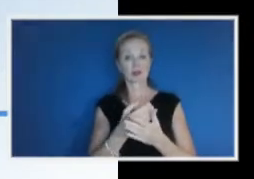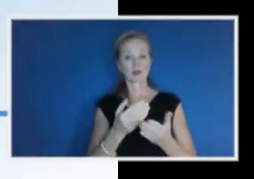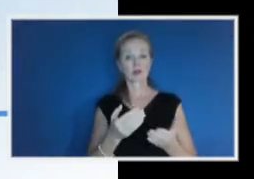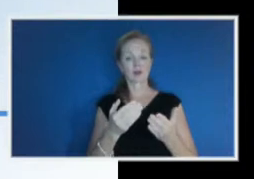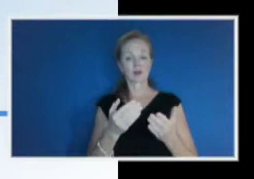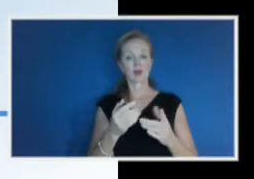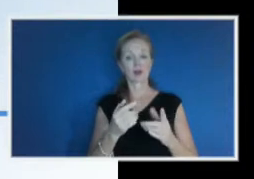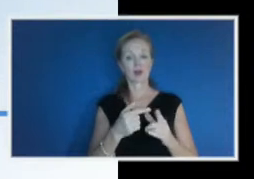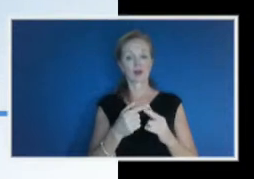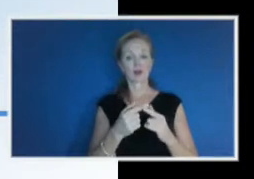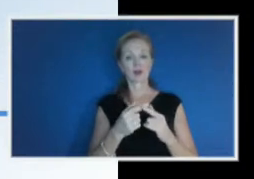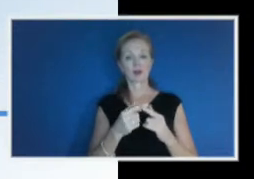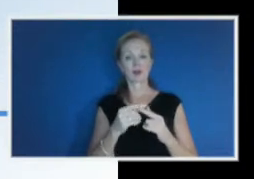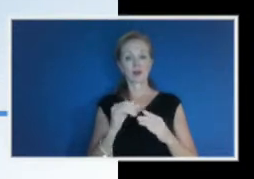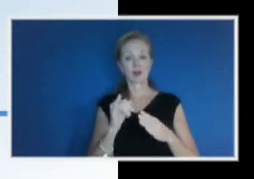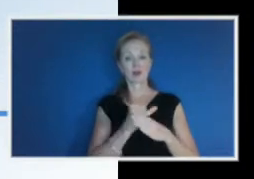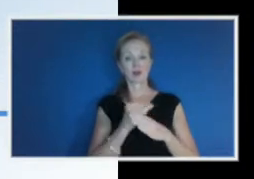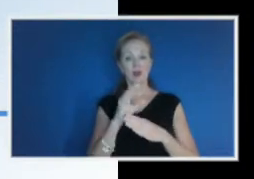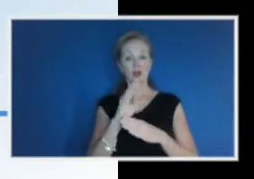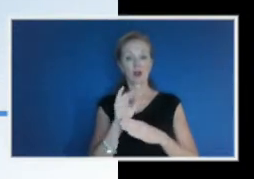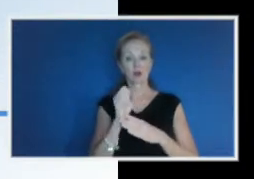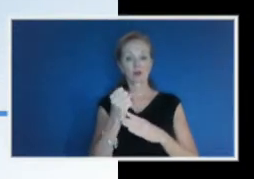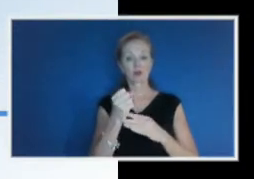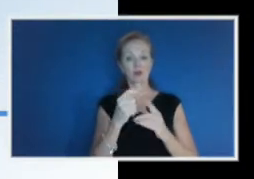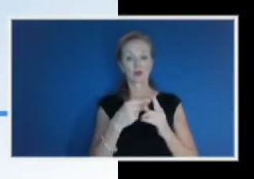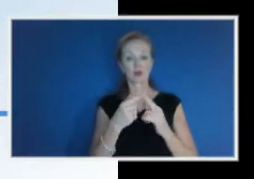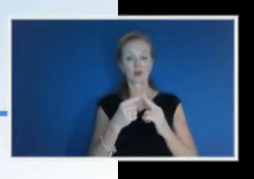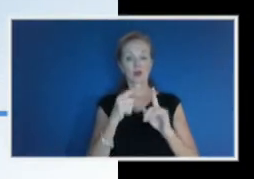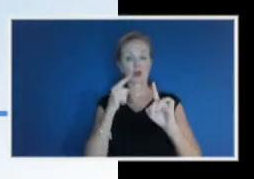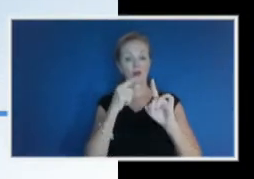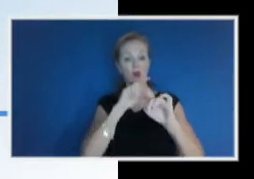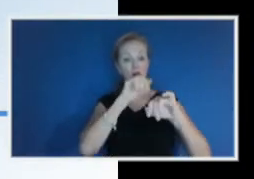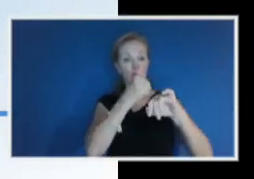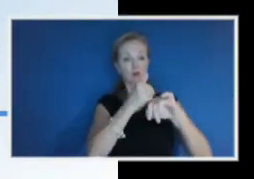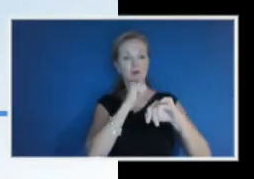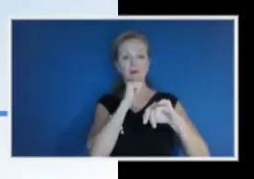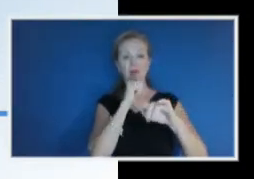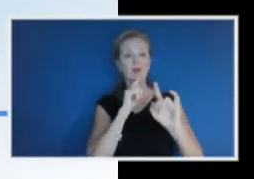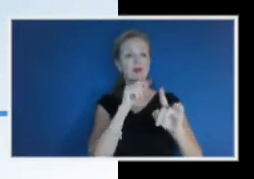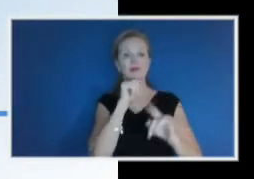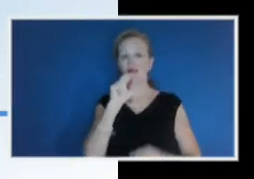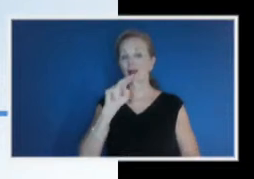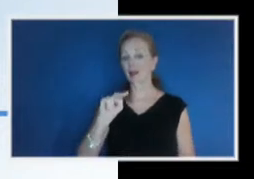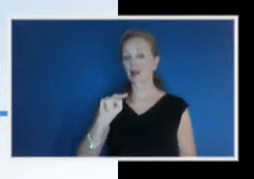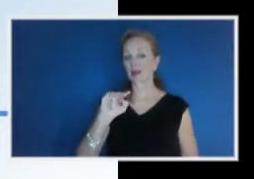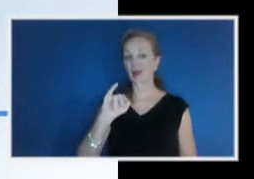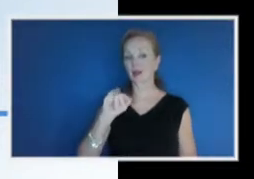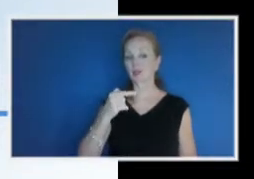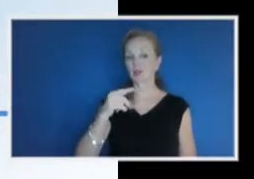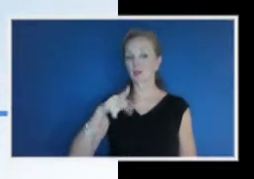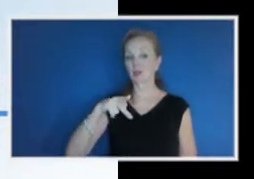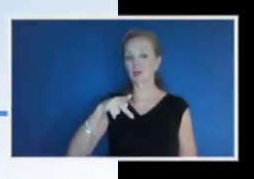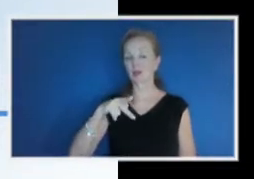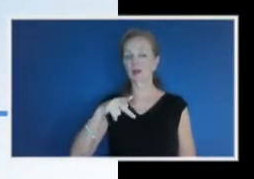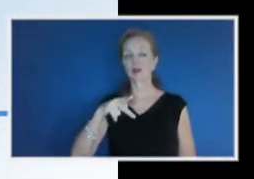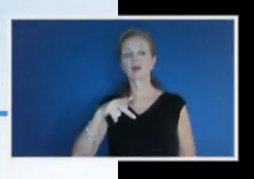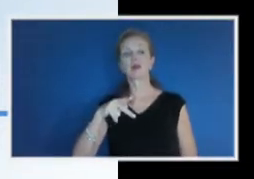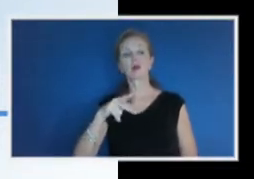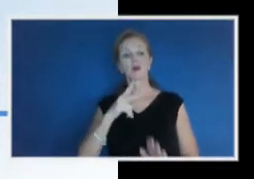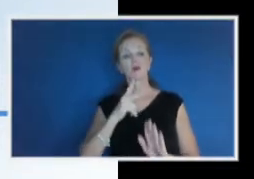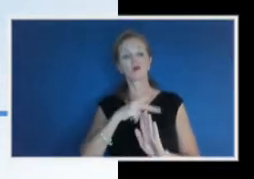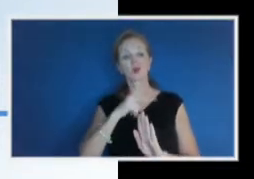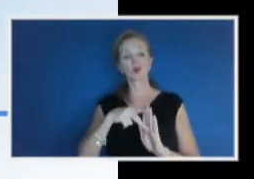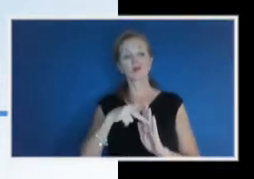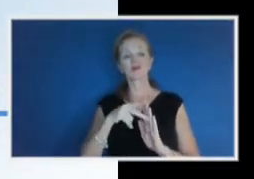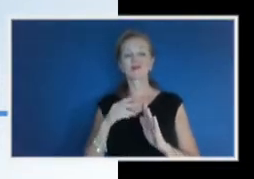use the industry codes in the study for goal setting and reporting, not NIGP codes. This is a little down in the weeds, perhaps, but